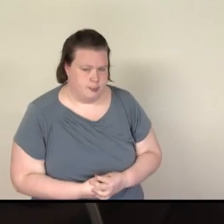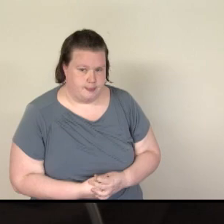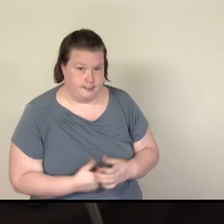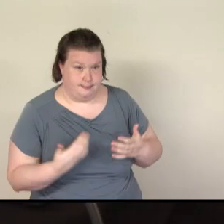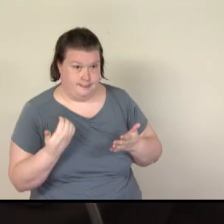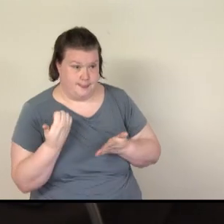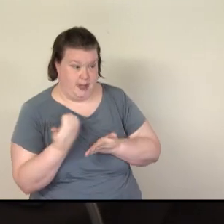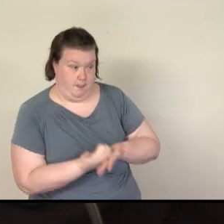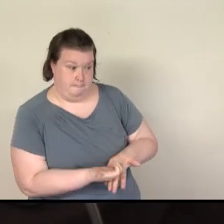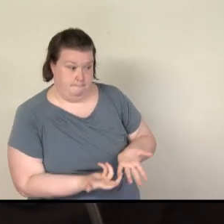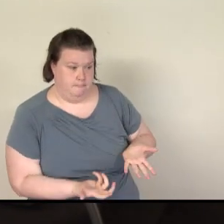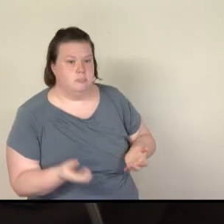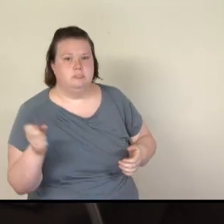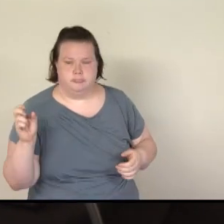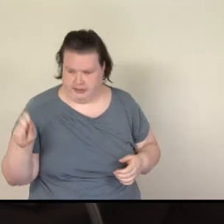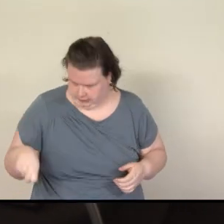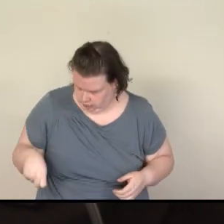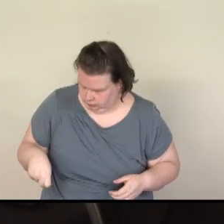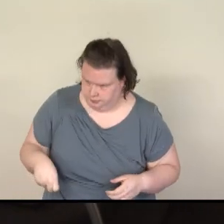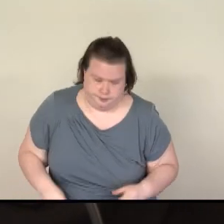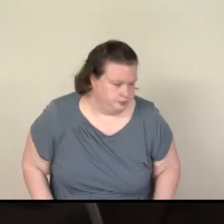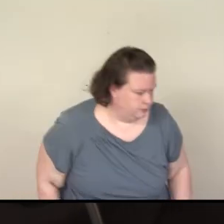Does that help any? Yes, sir.